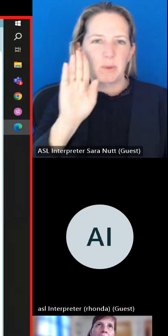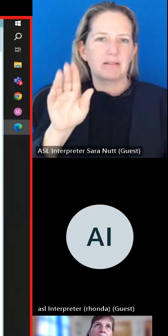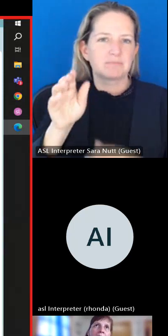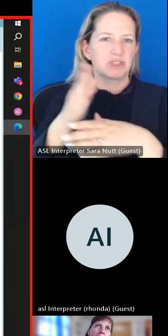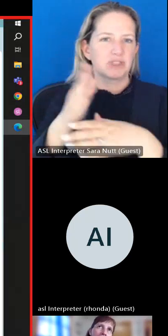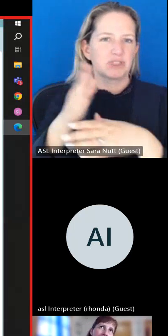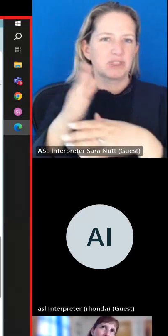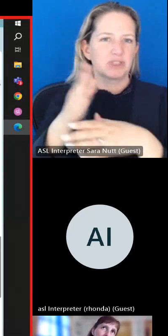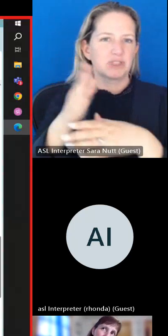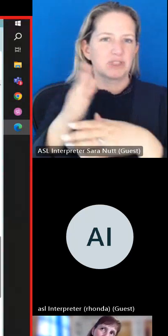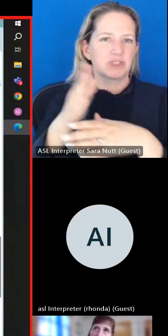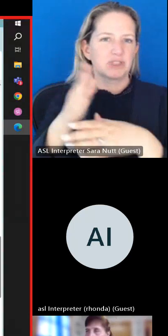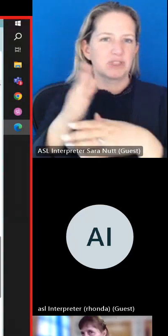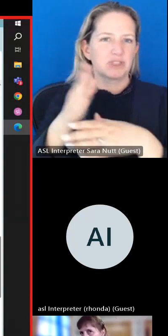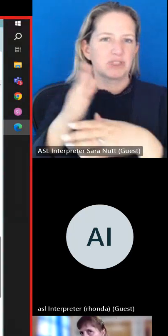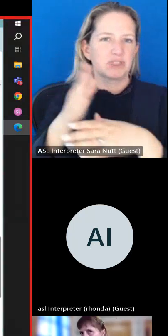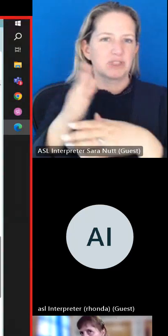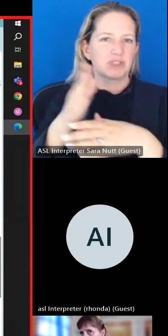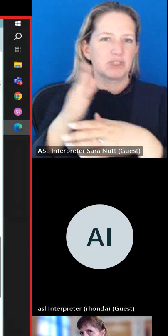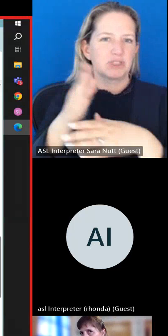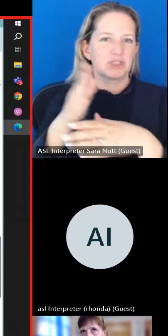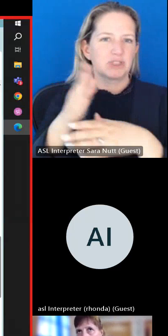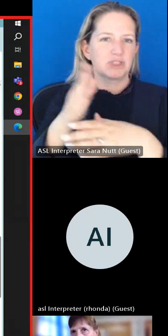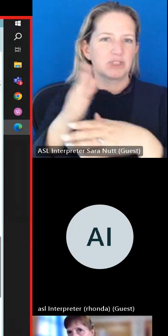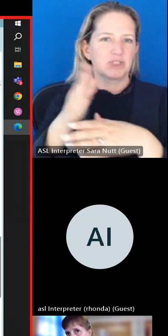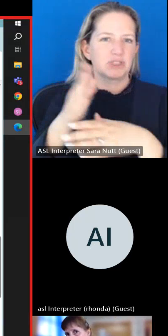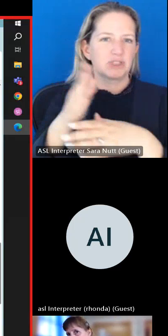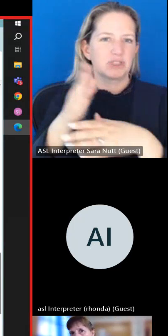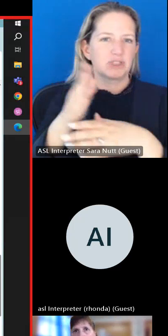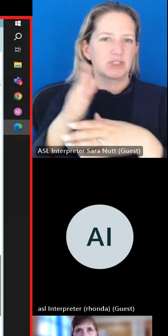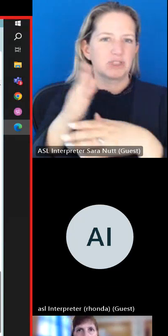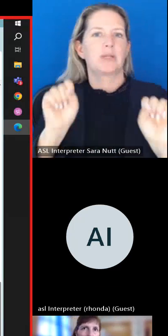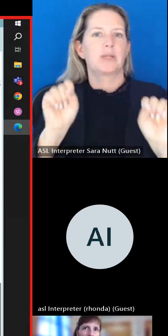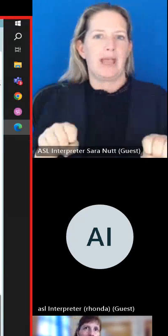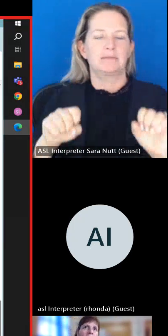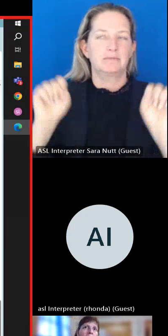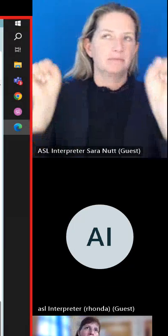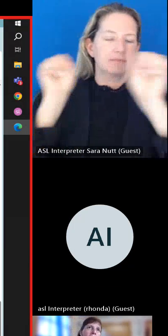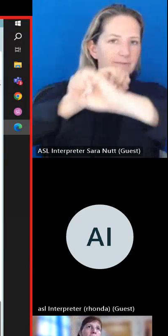ideas on how you can visualize your data.